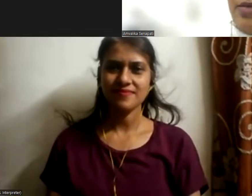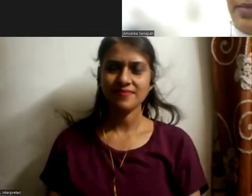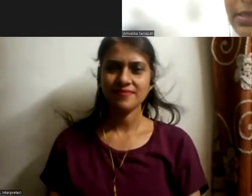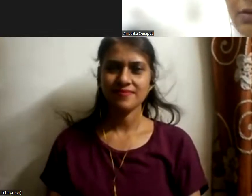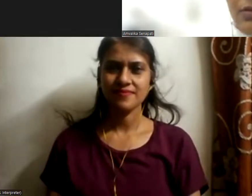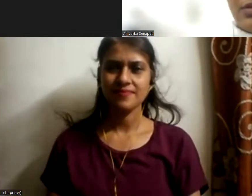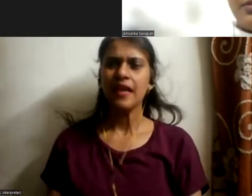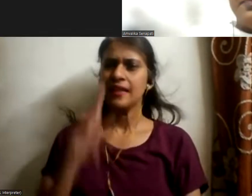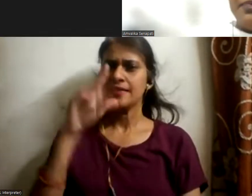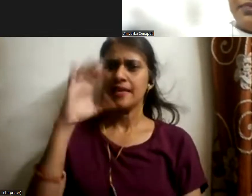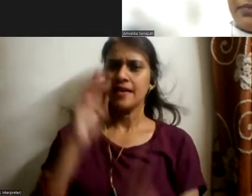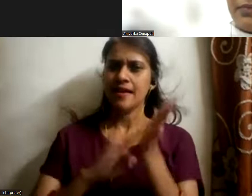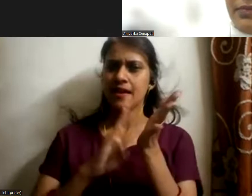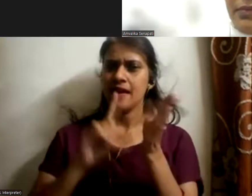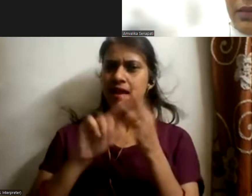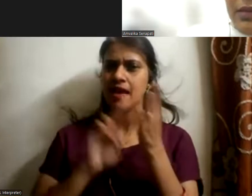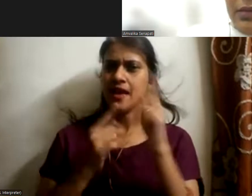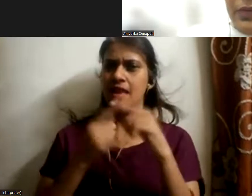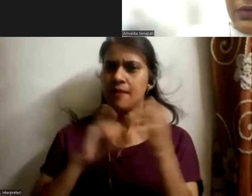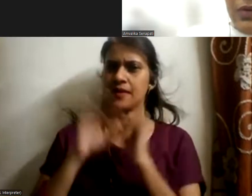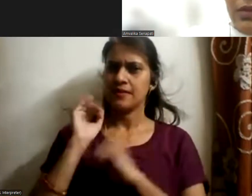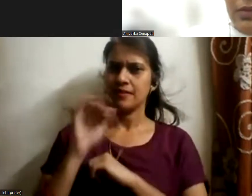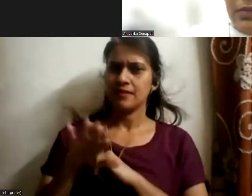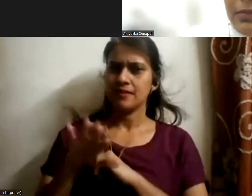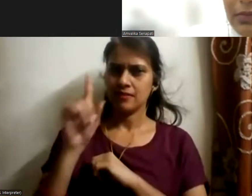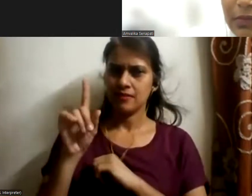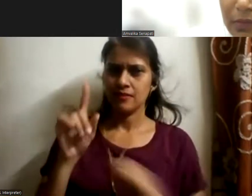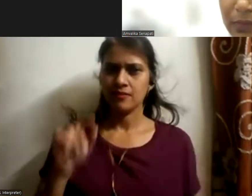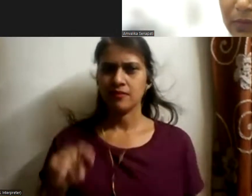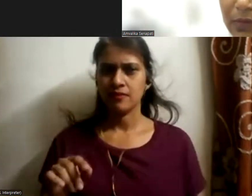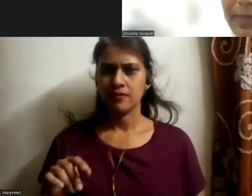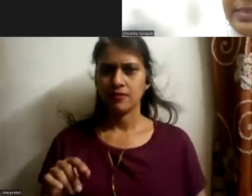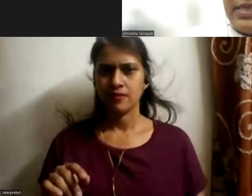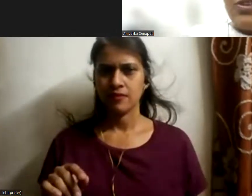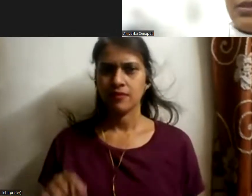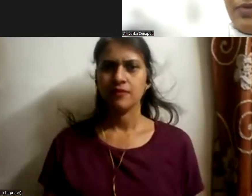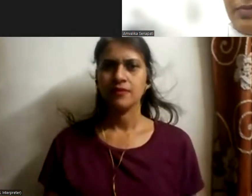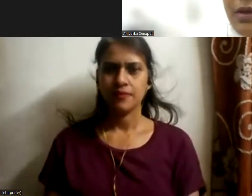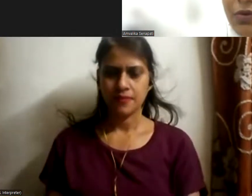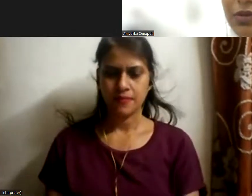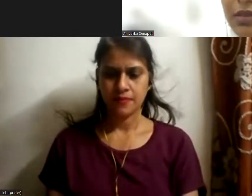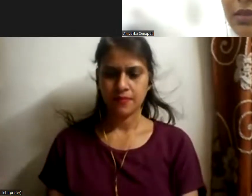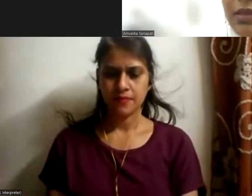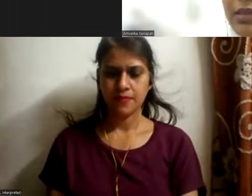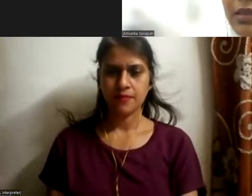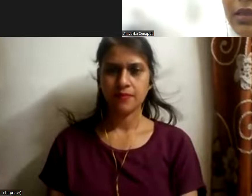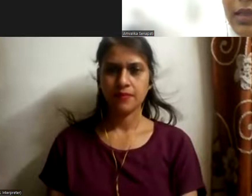There's a comment here on the, what you call, comment section from